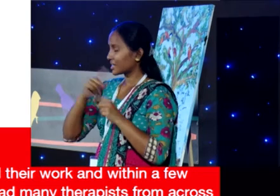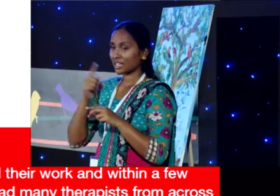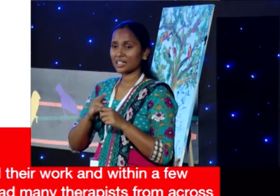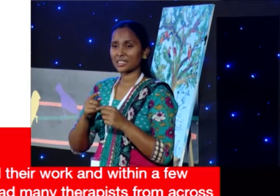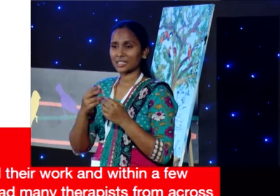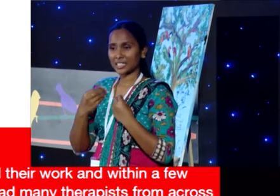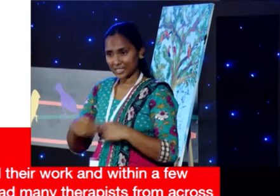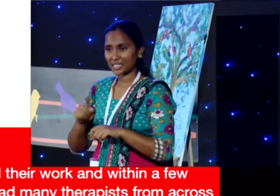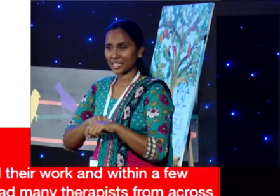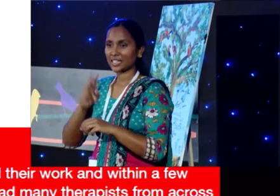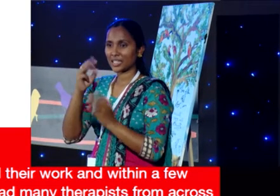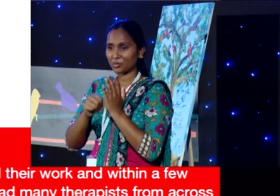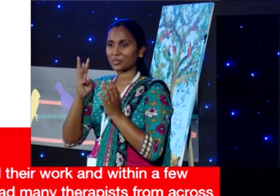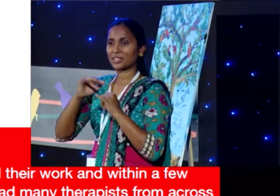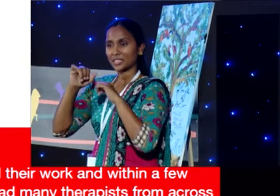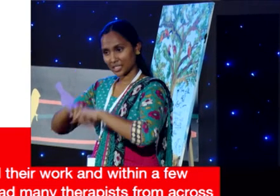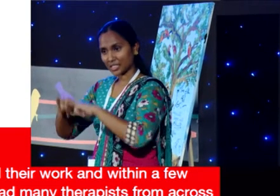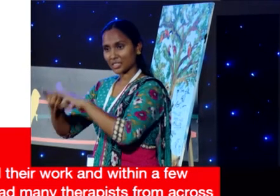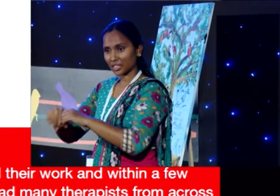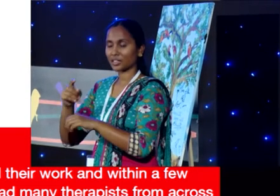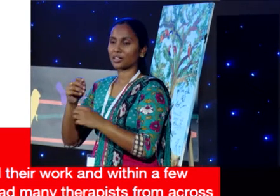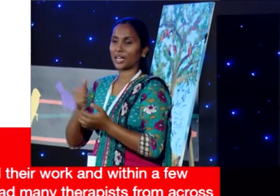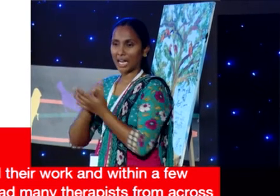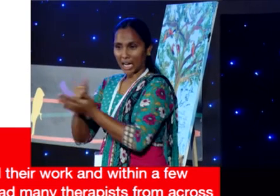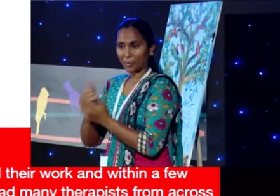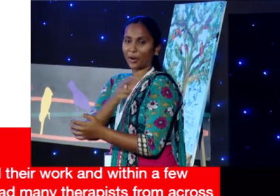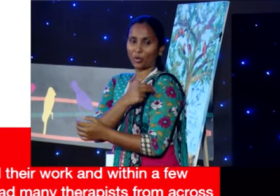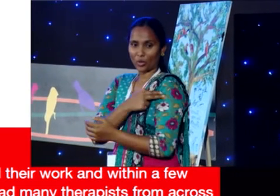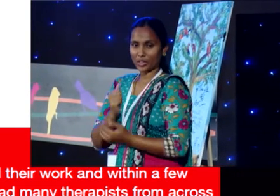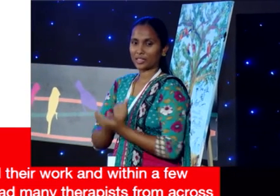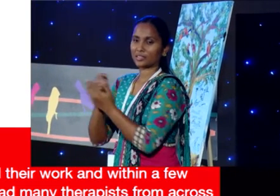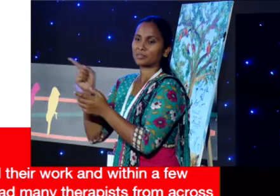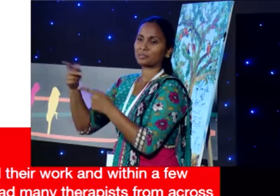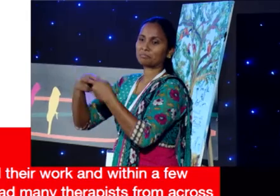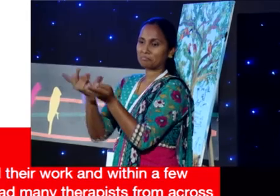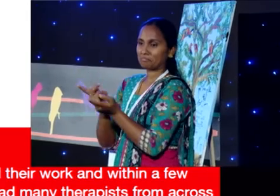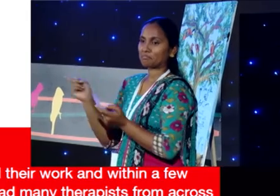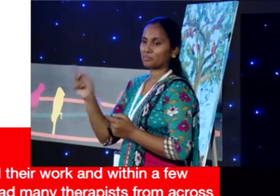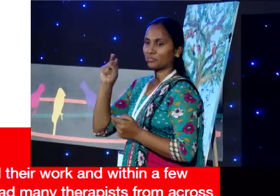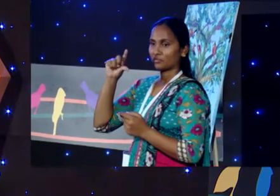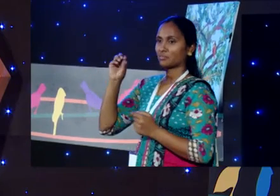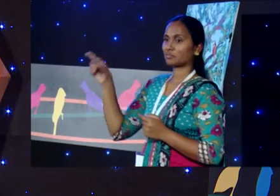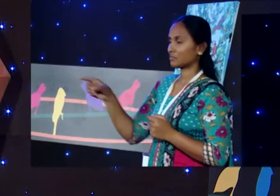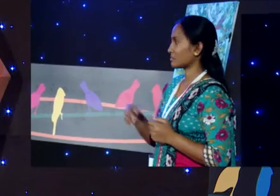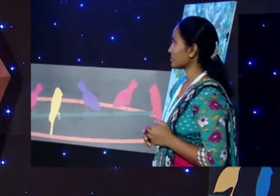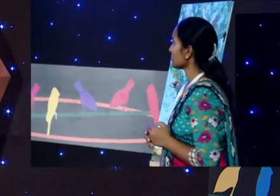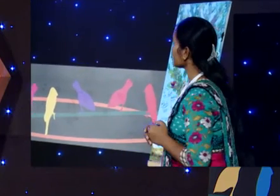spend 3 months and volunteer and help the children with special needs. So we actually got this movement going by sharing the